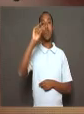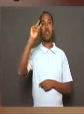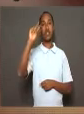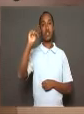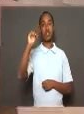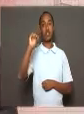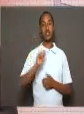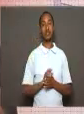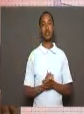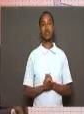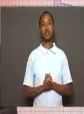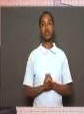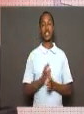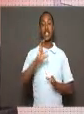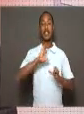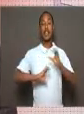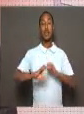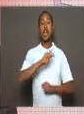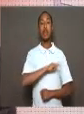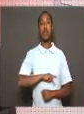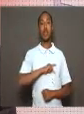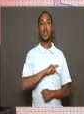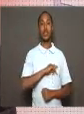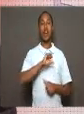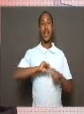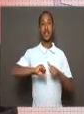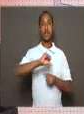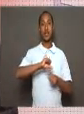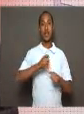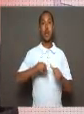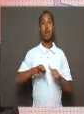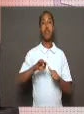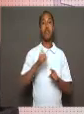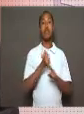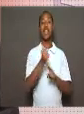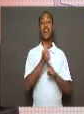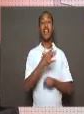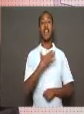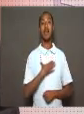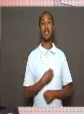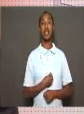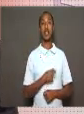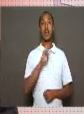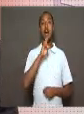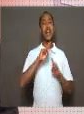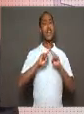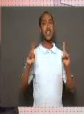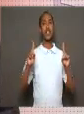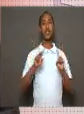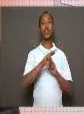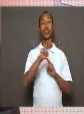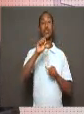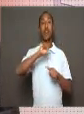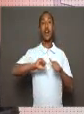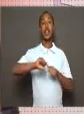anions. The chemical properties of atoms of metal elements are different than